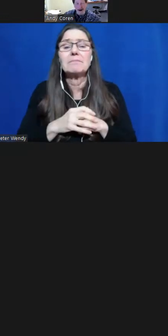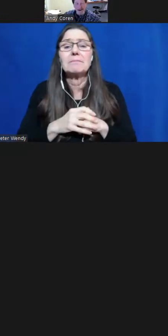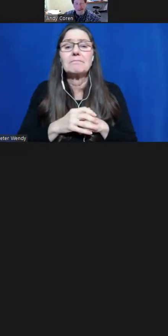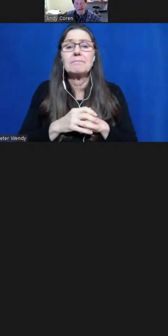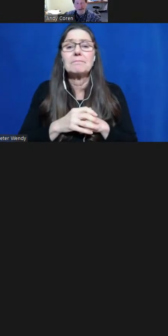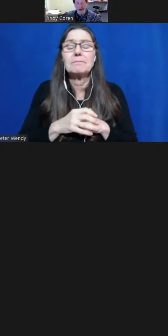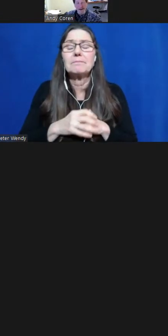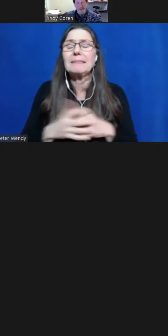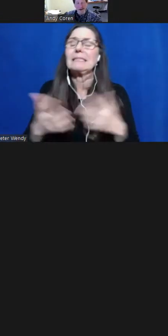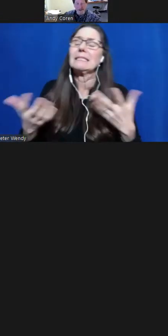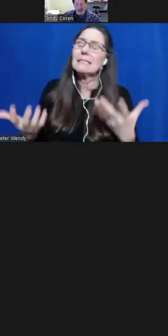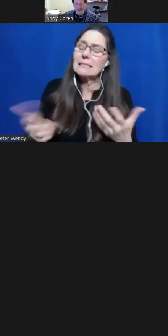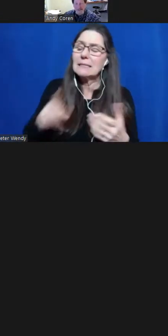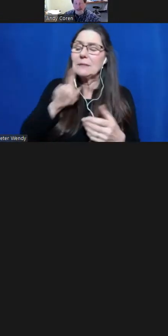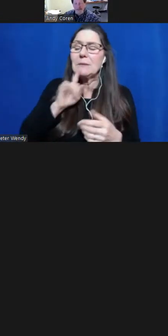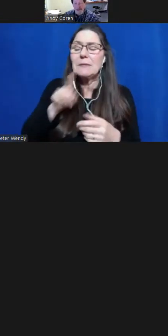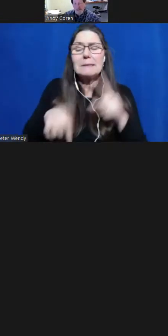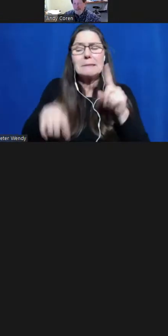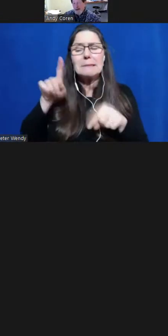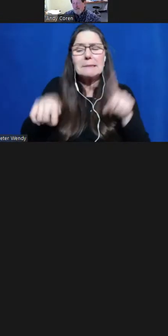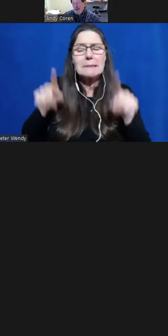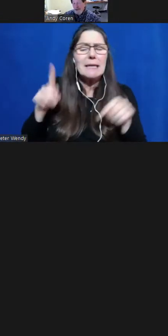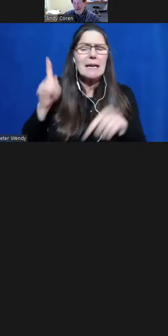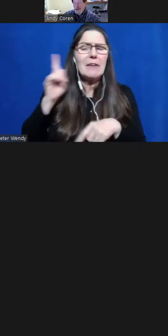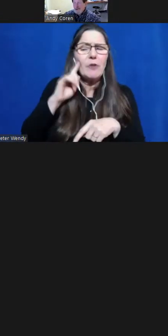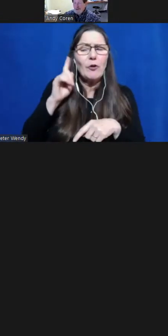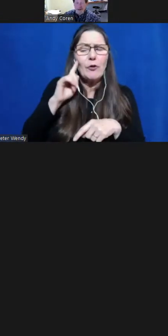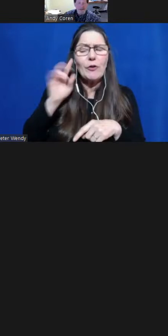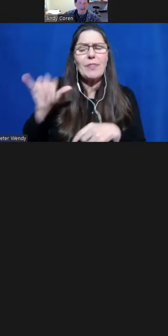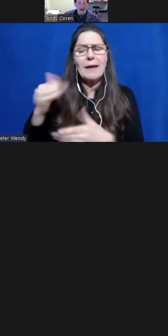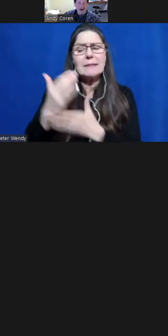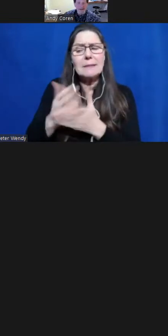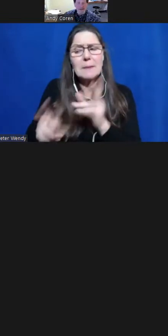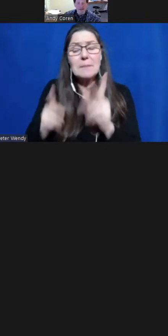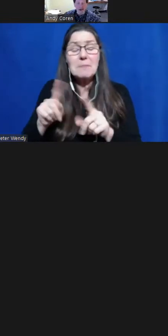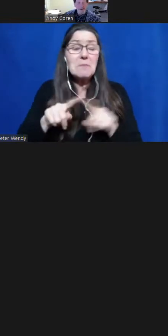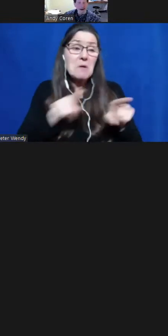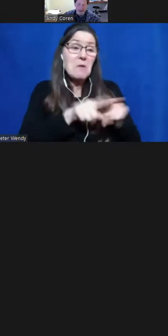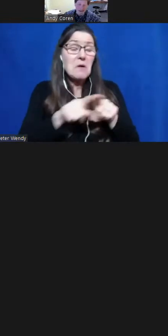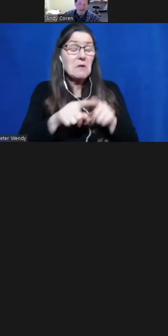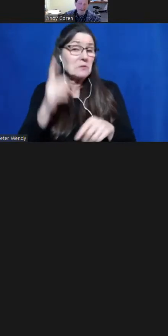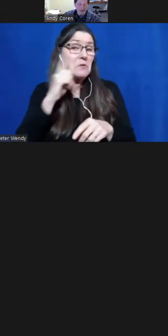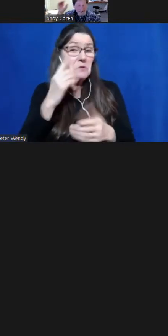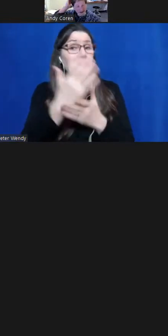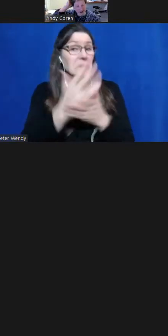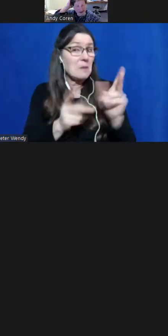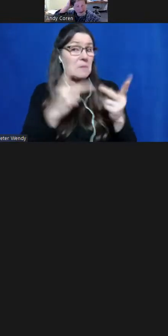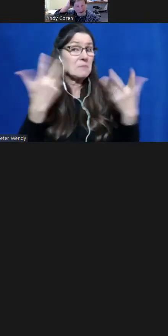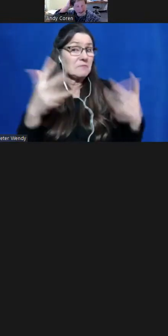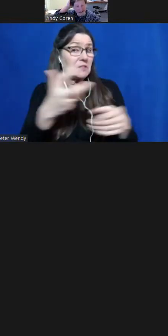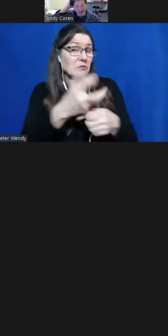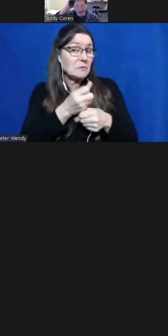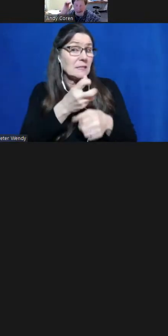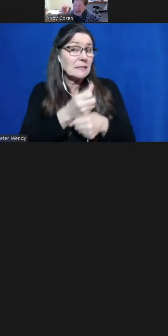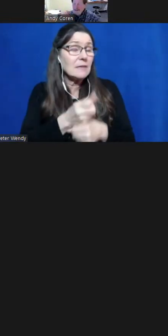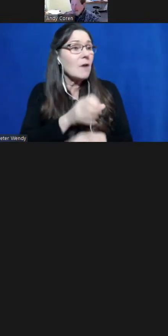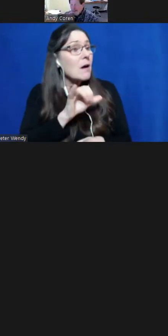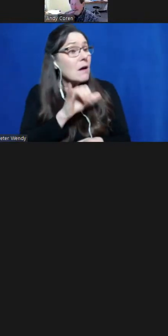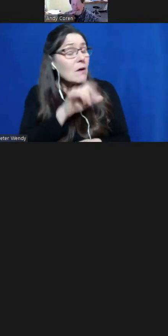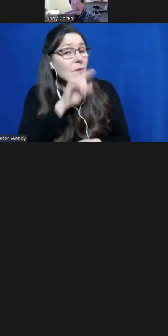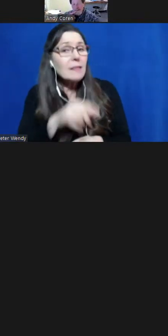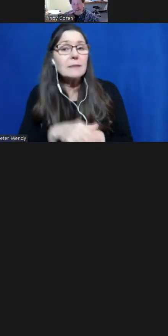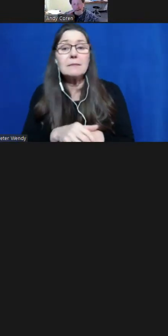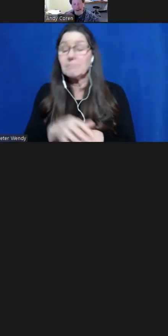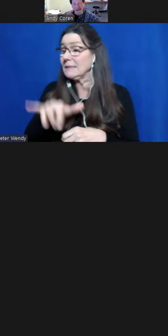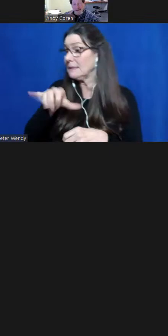it's variable. I've heard that from some people, but I've also heard that people have gotten them already. Oh, So they it may take have. some time. Yes,